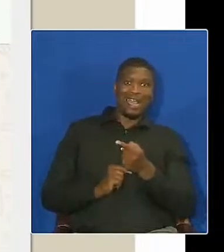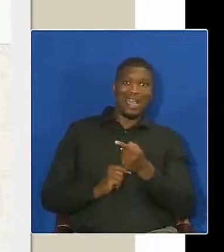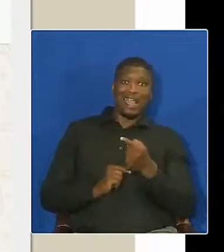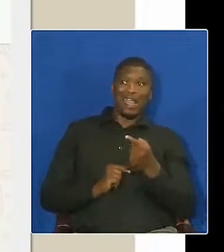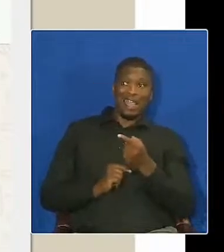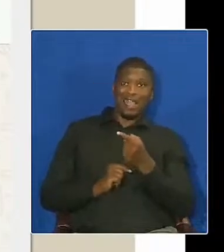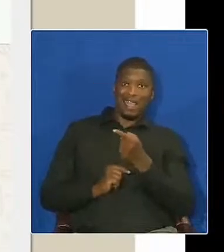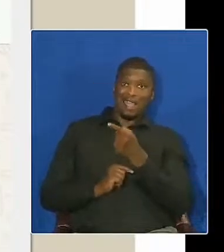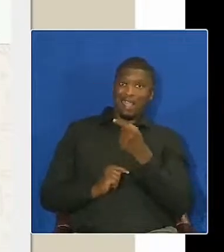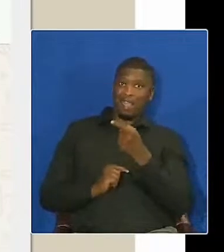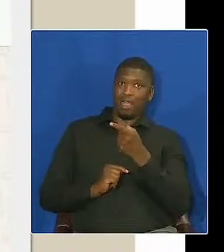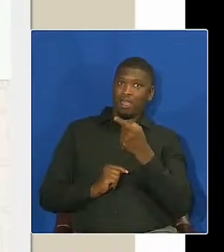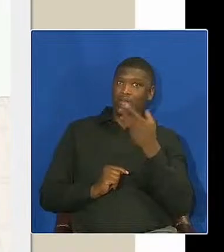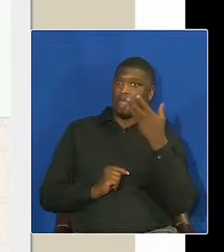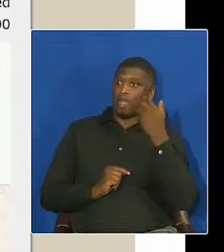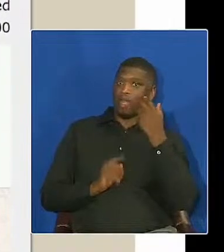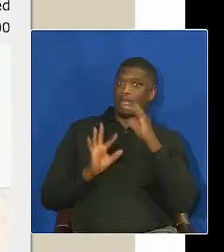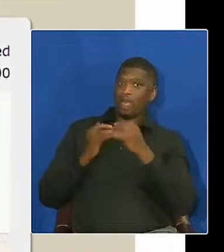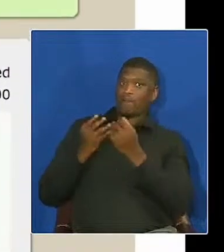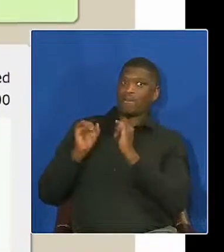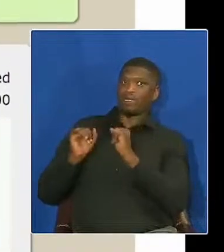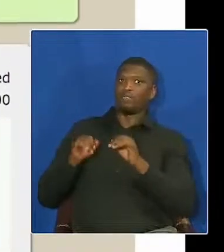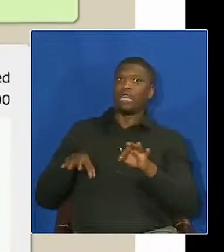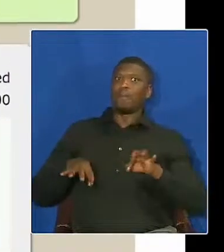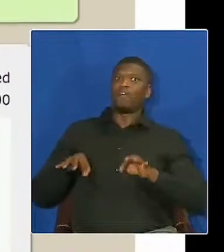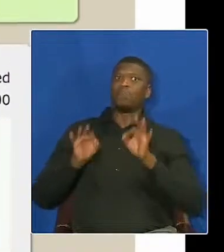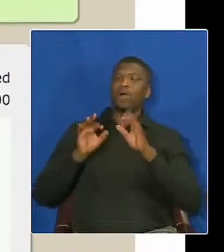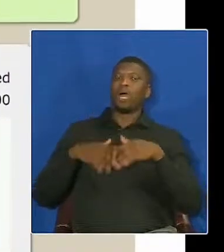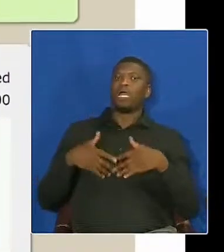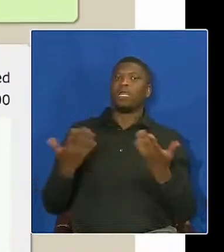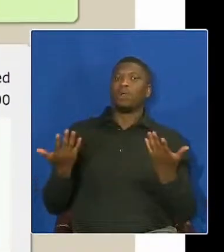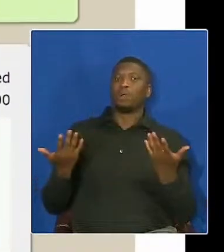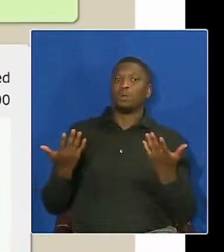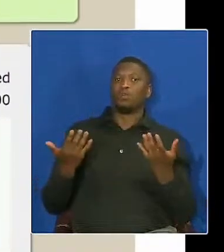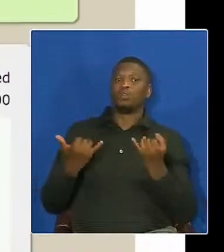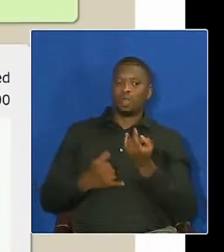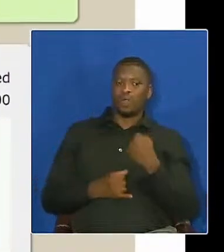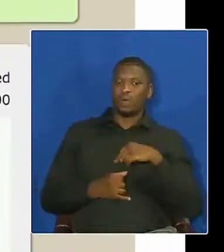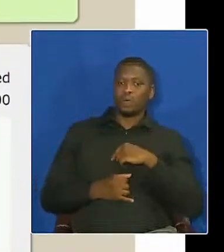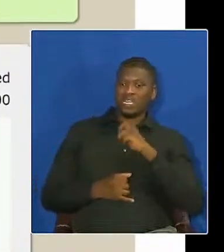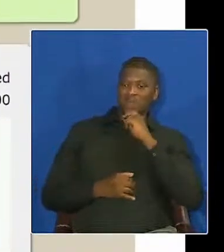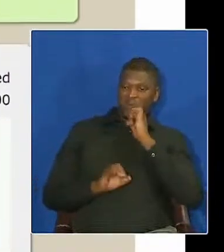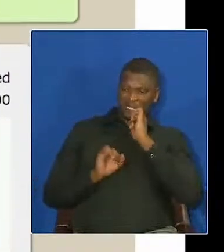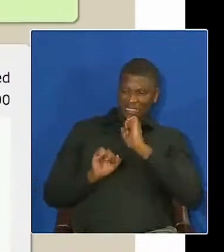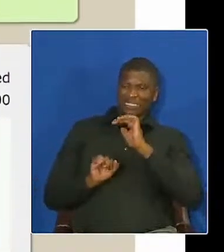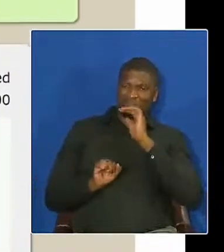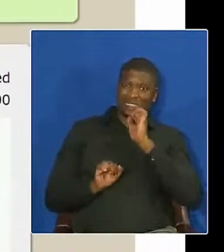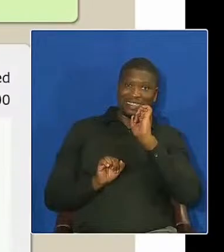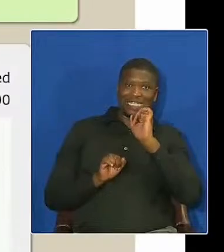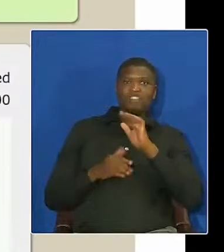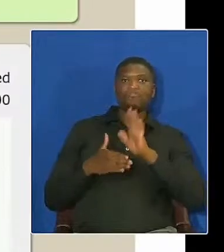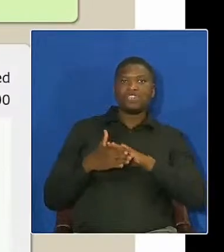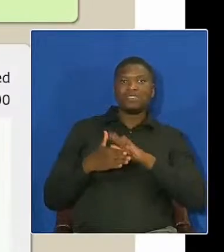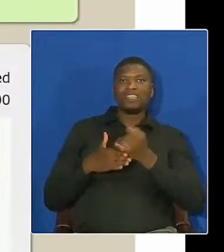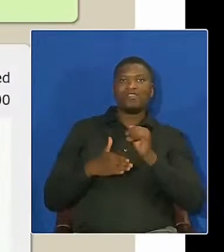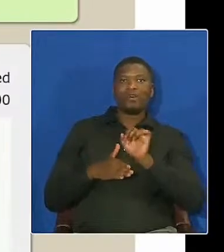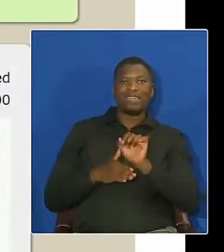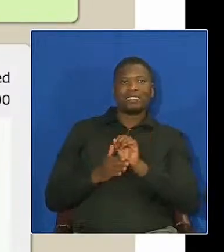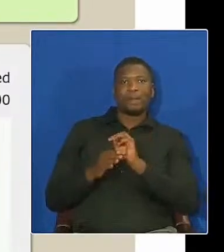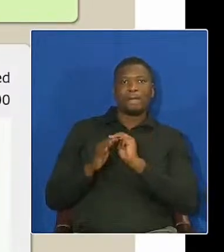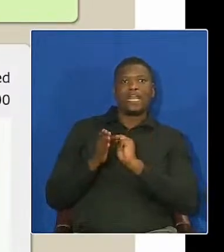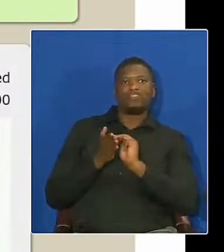Mr. Matlala's company, then we are using it as a reason for this